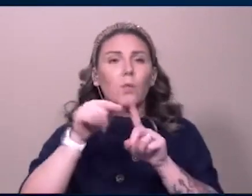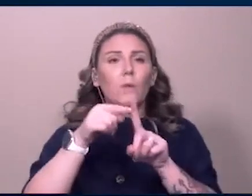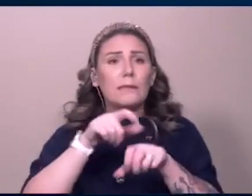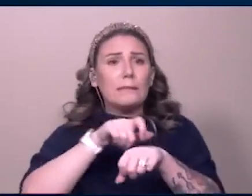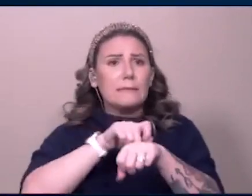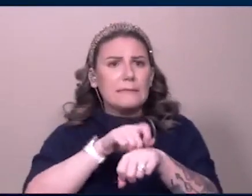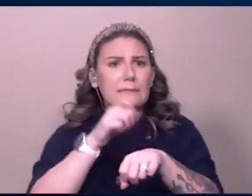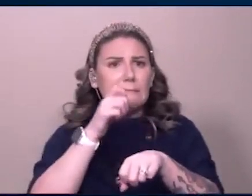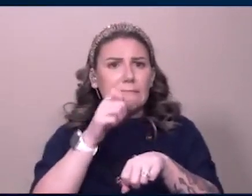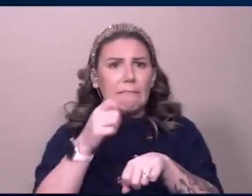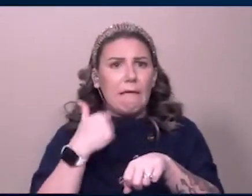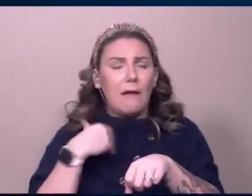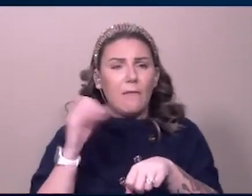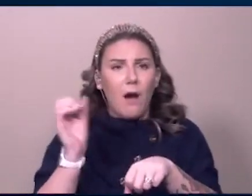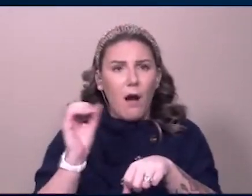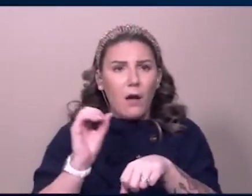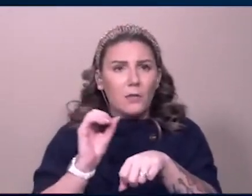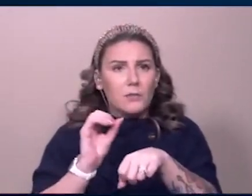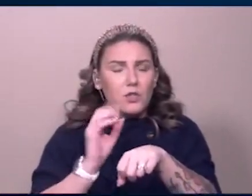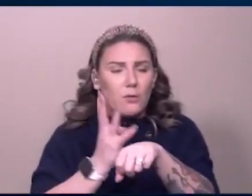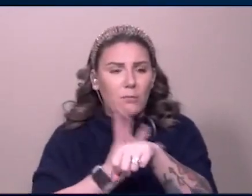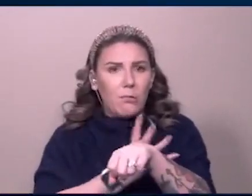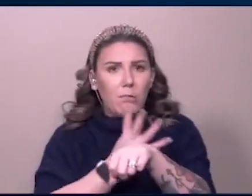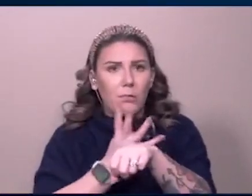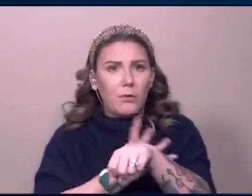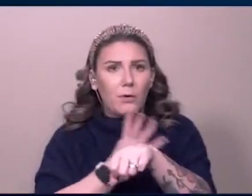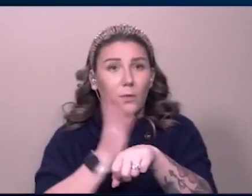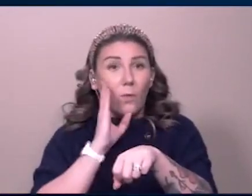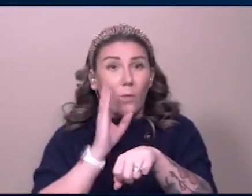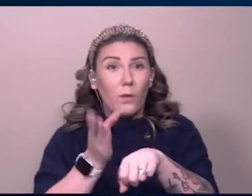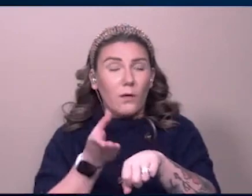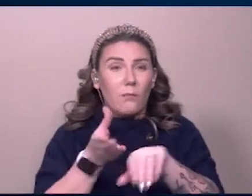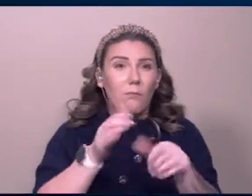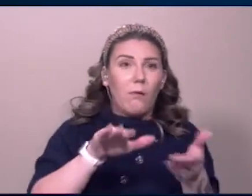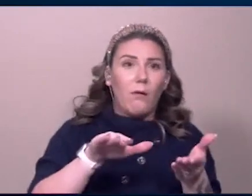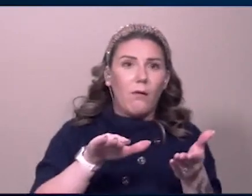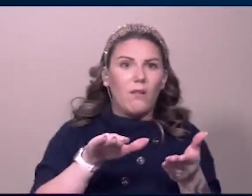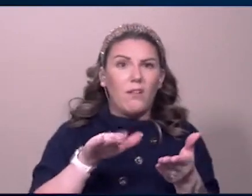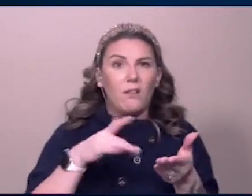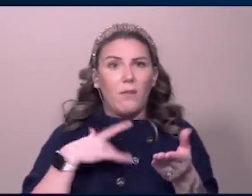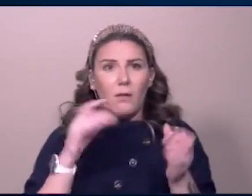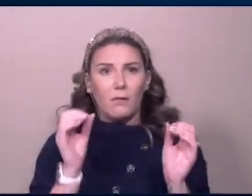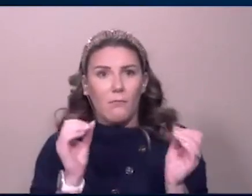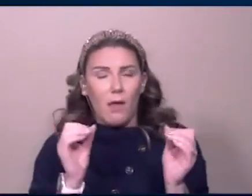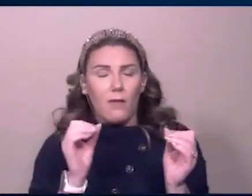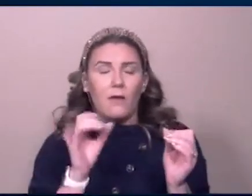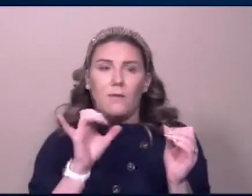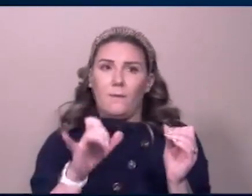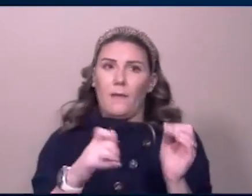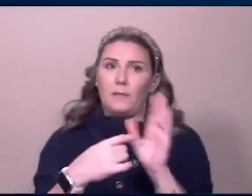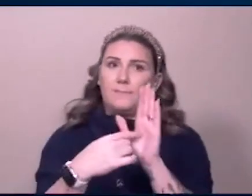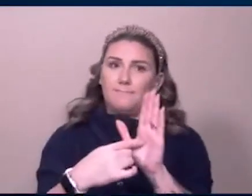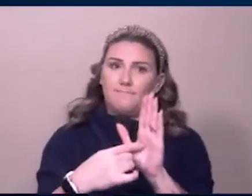oxygen for a long time, it will gradually die. Numbness and pain are the earliest signs.